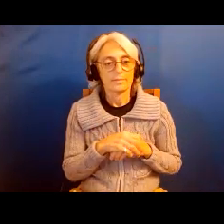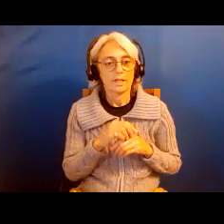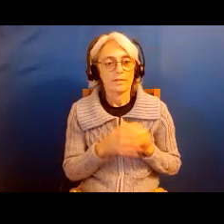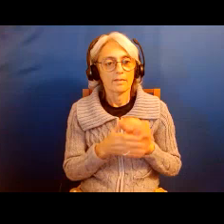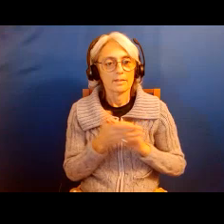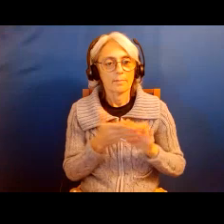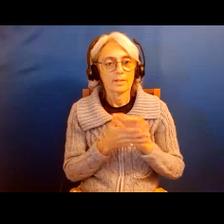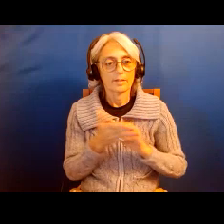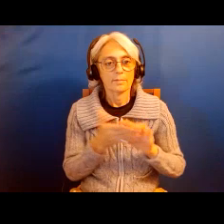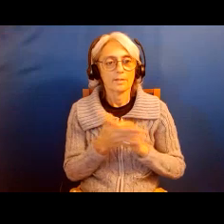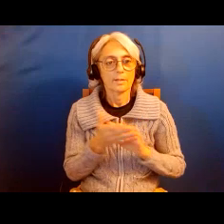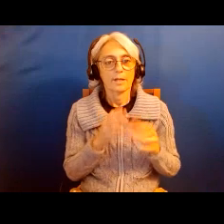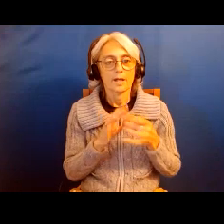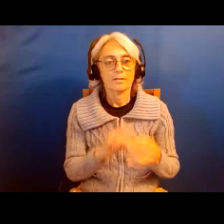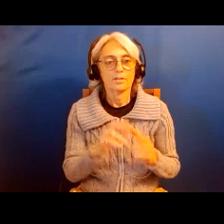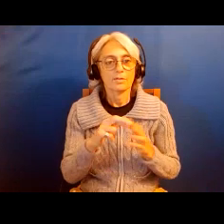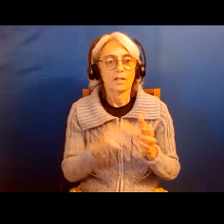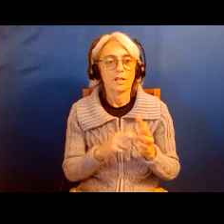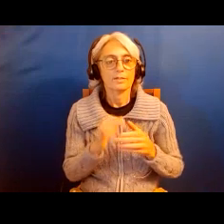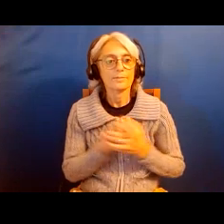associated regulations.